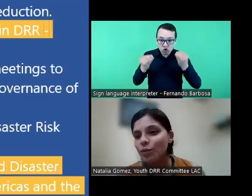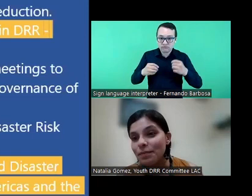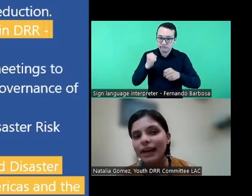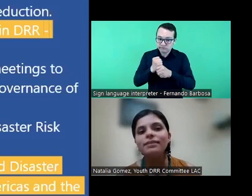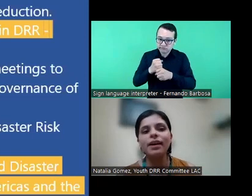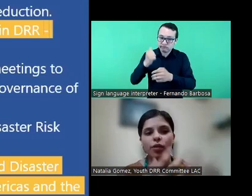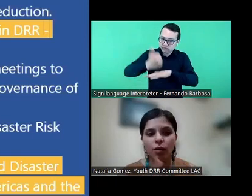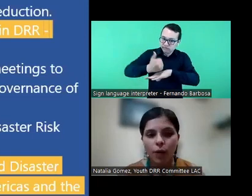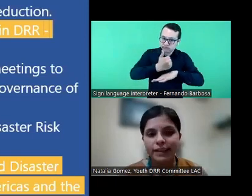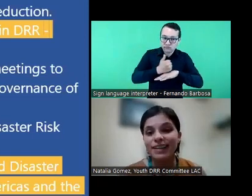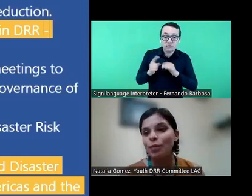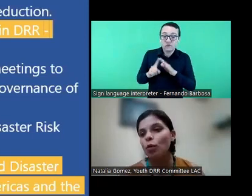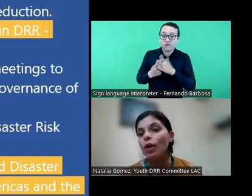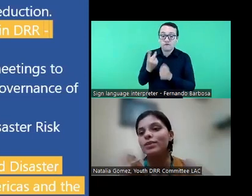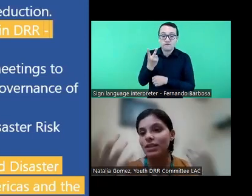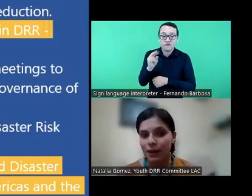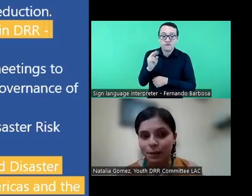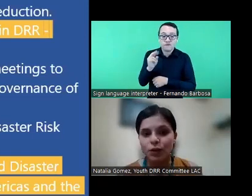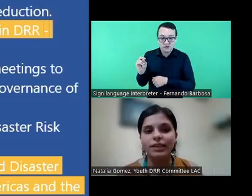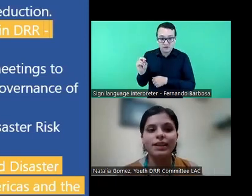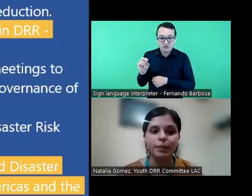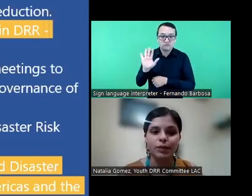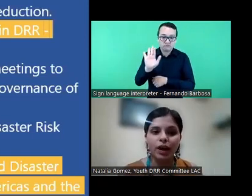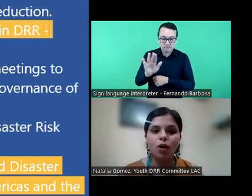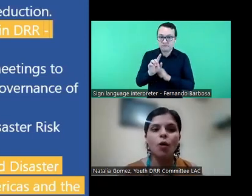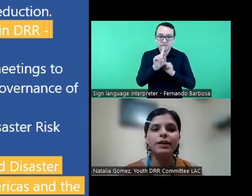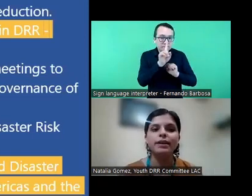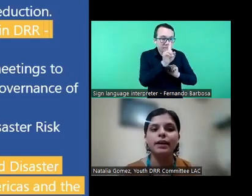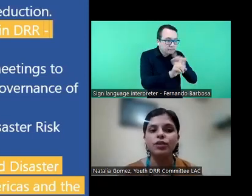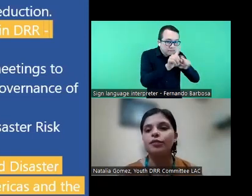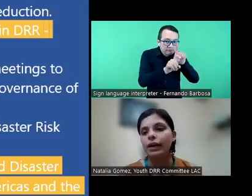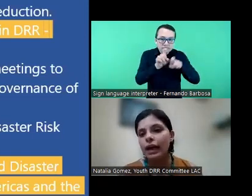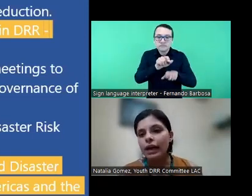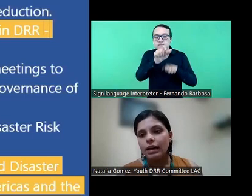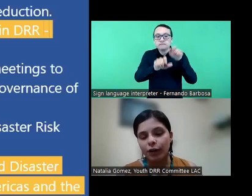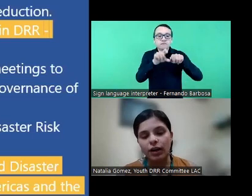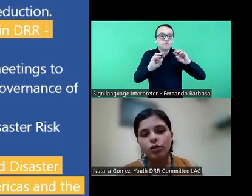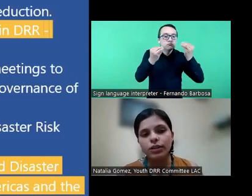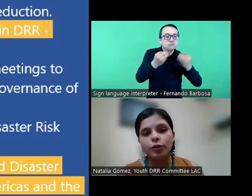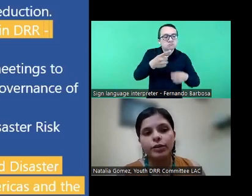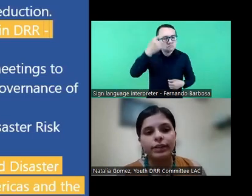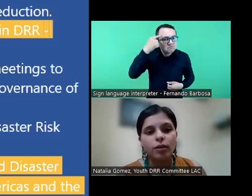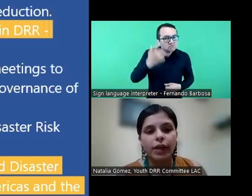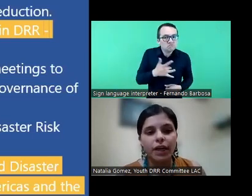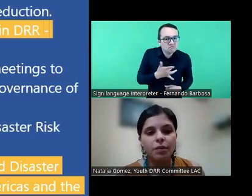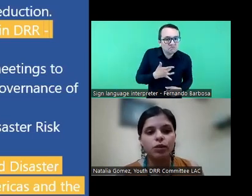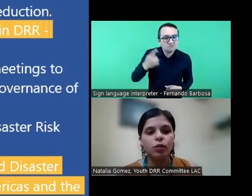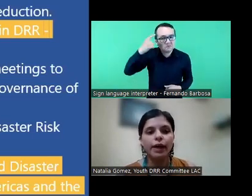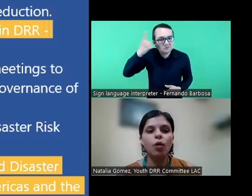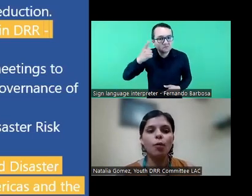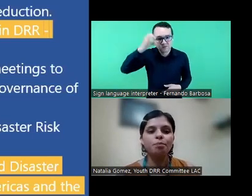in the disaster risk reduction. We started in 2020 with surveys. Okay, what were the perceptions of youngsters?